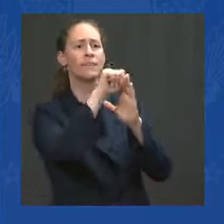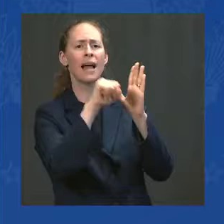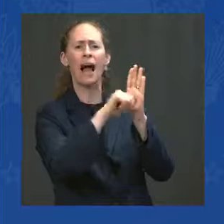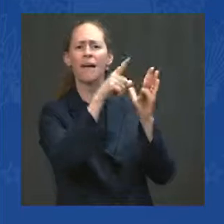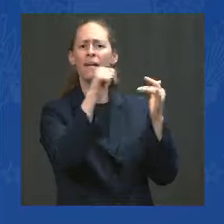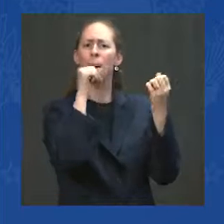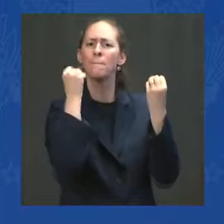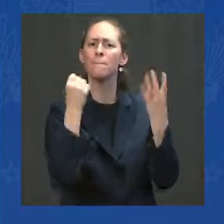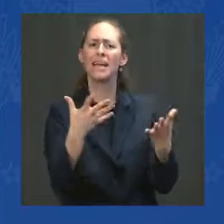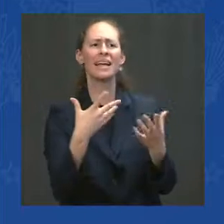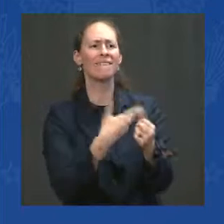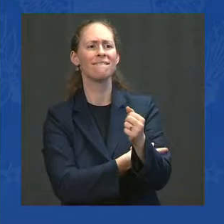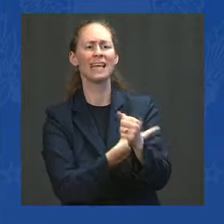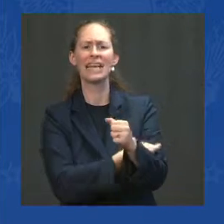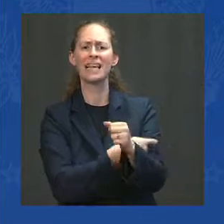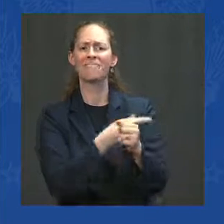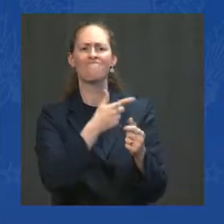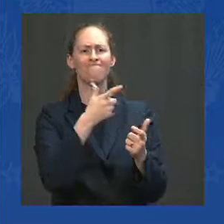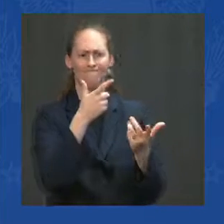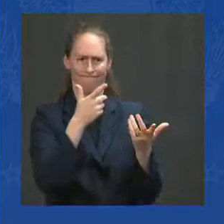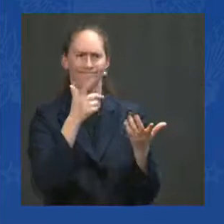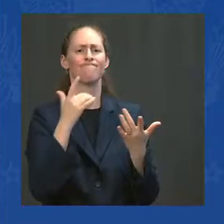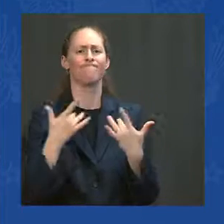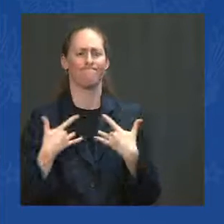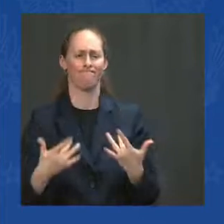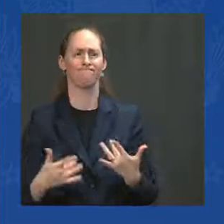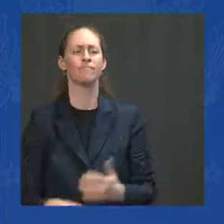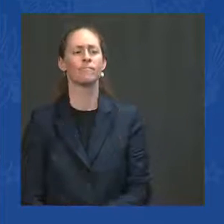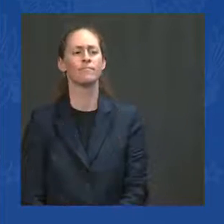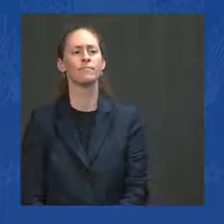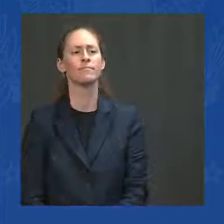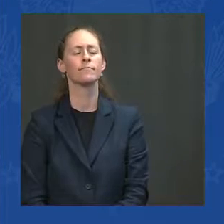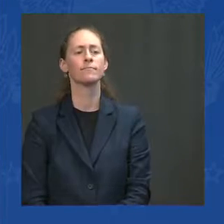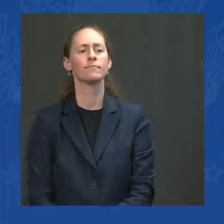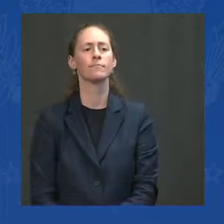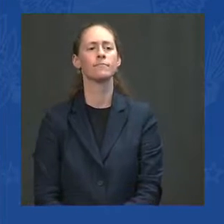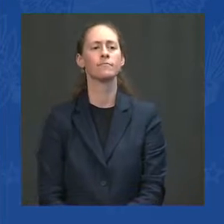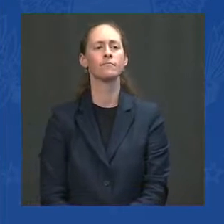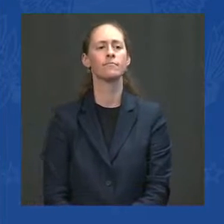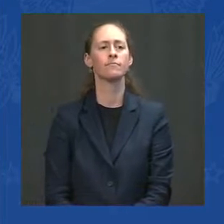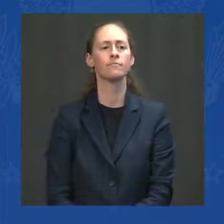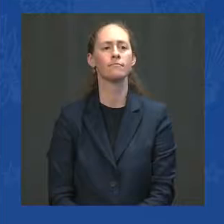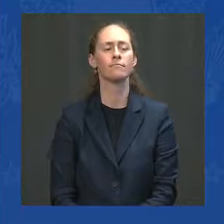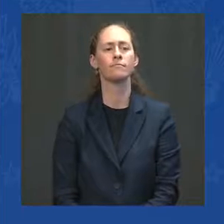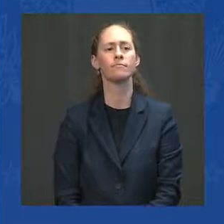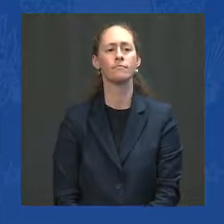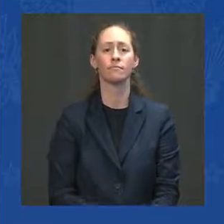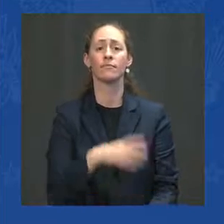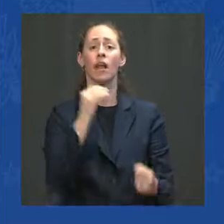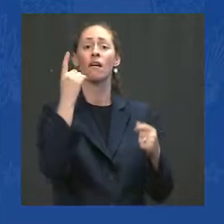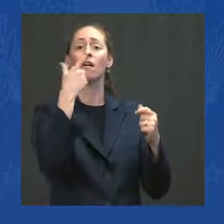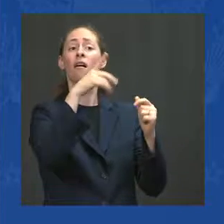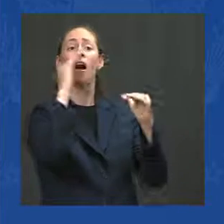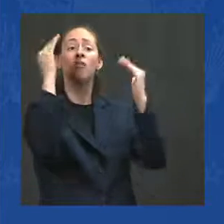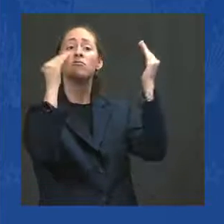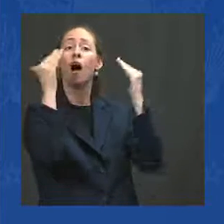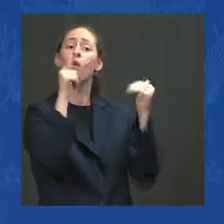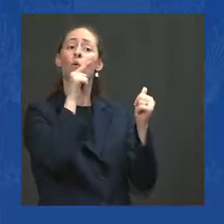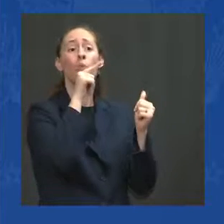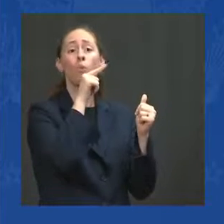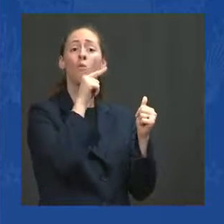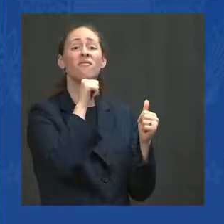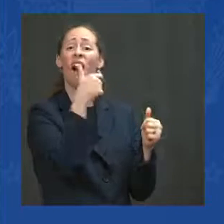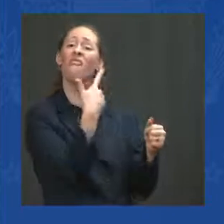they're getting it from unvaccinated adults. That's what's happening. And